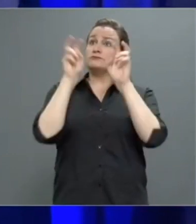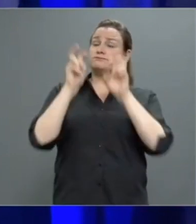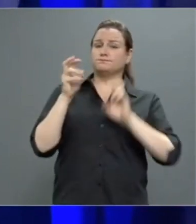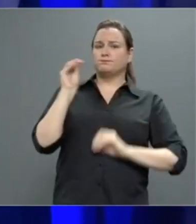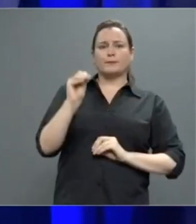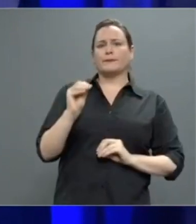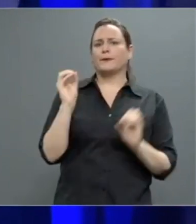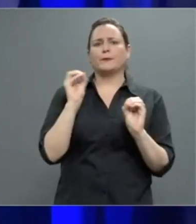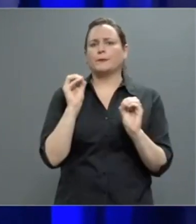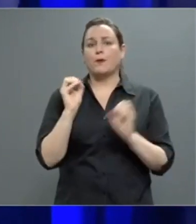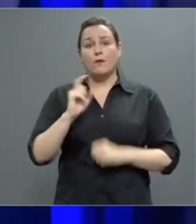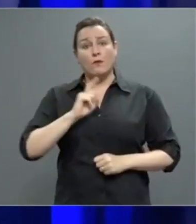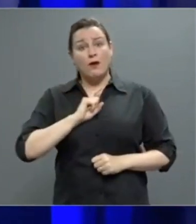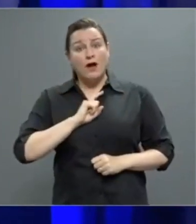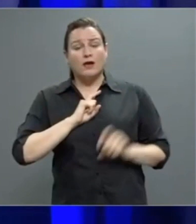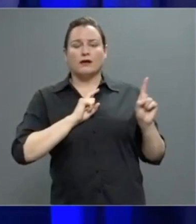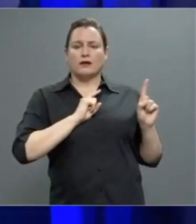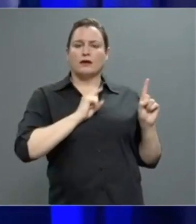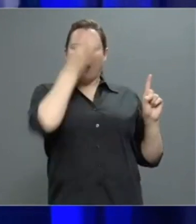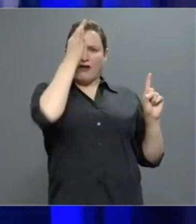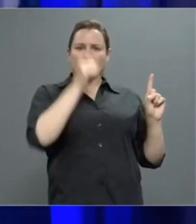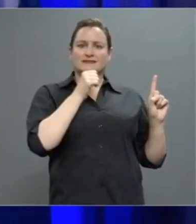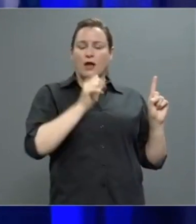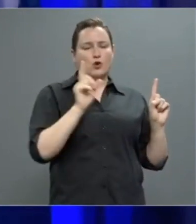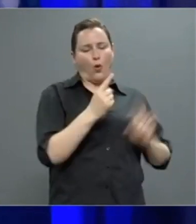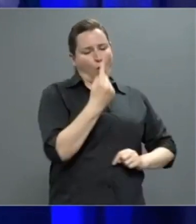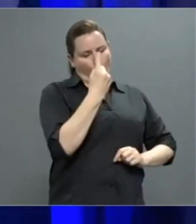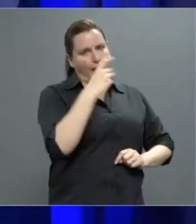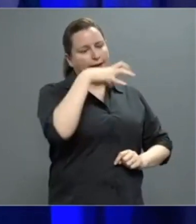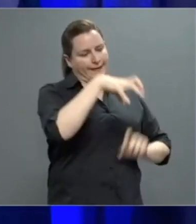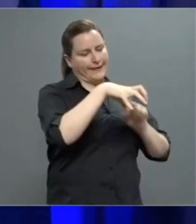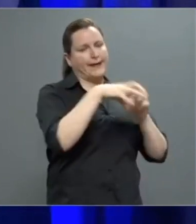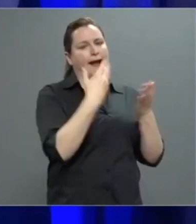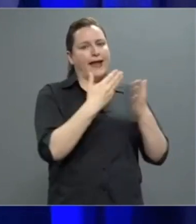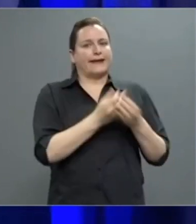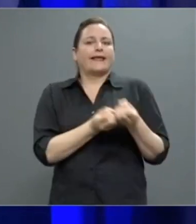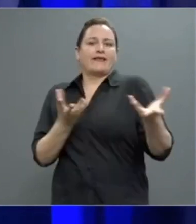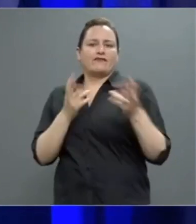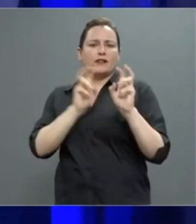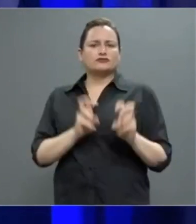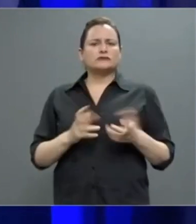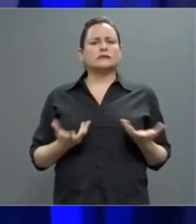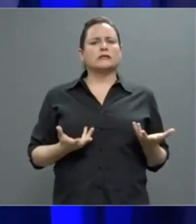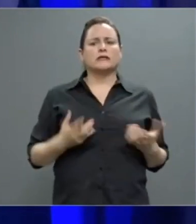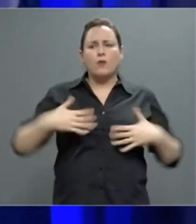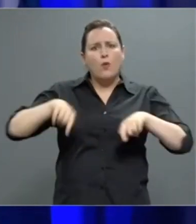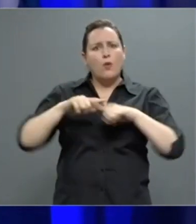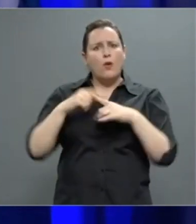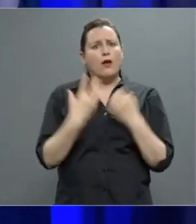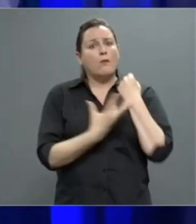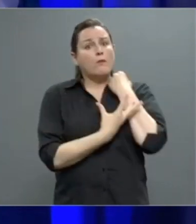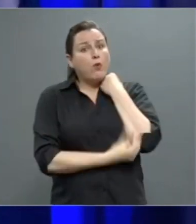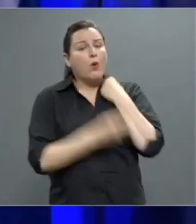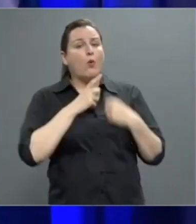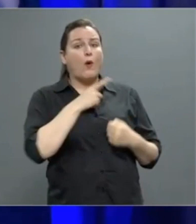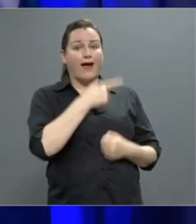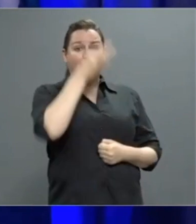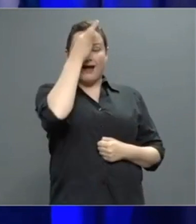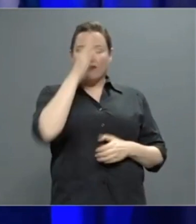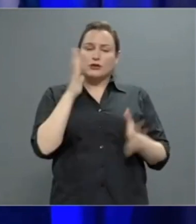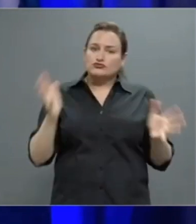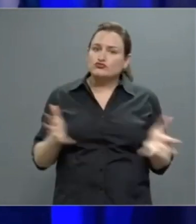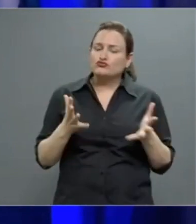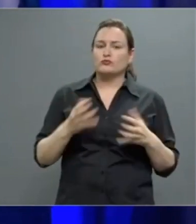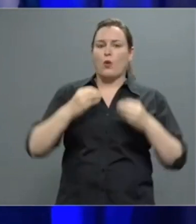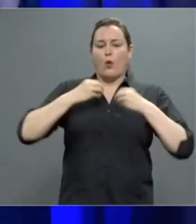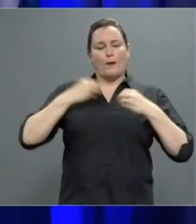on a state monopoly for power generation. People are poor because government crushes entrepreneurship, growth, and job